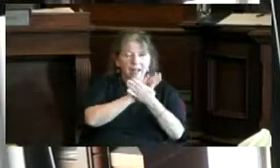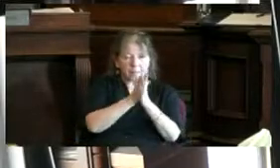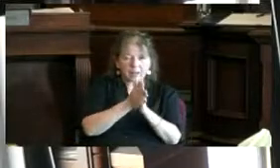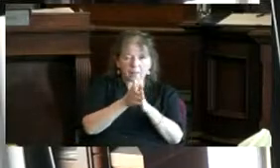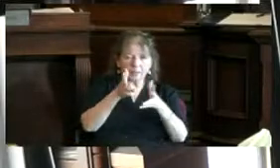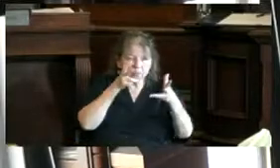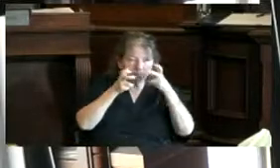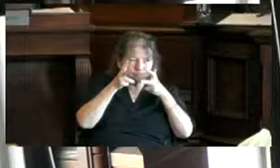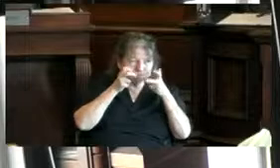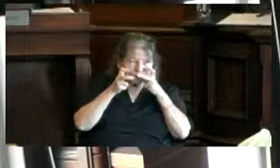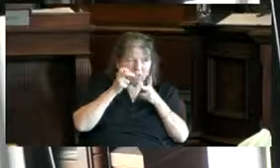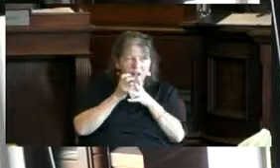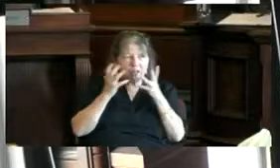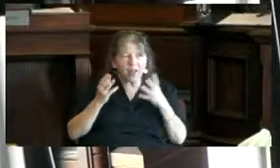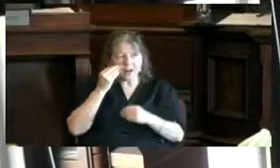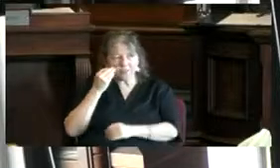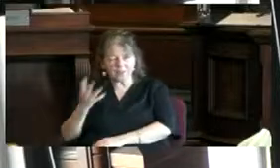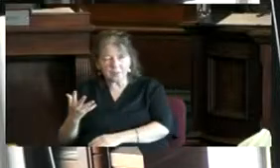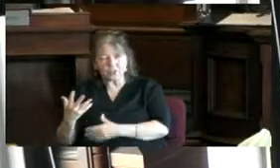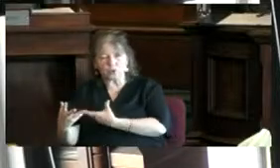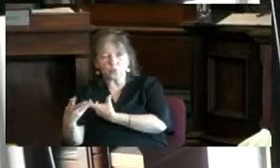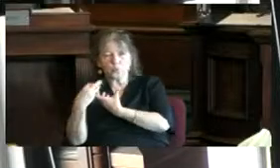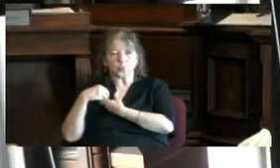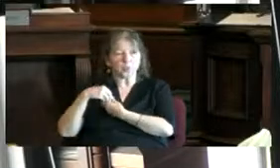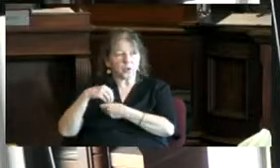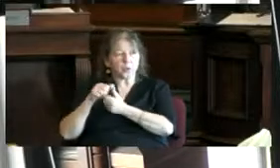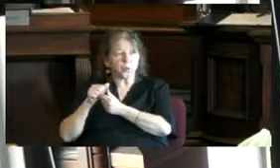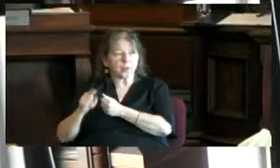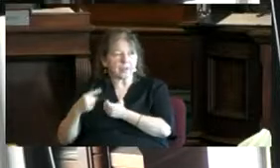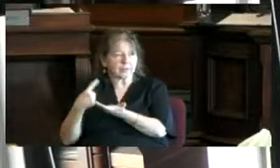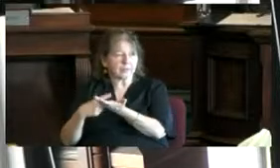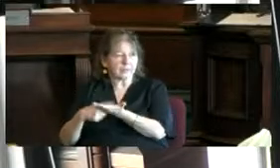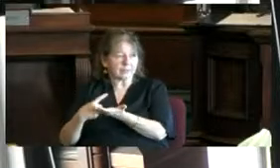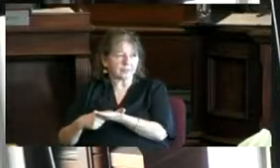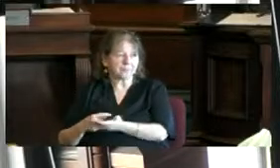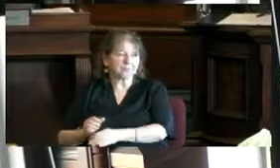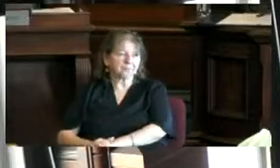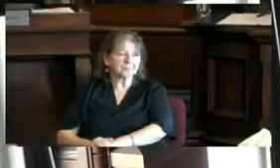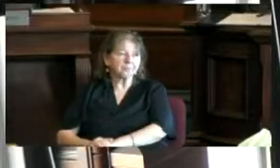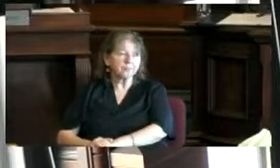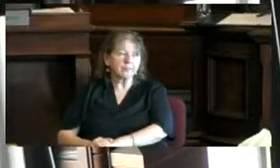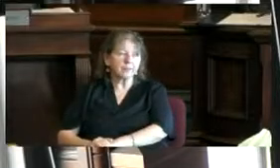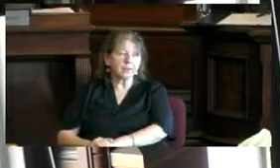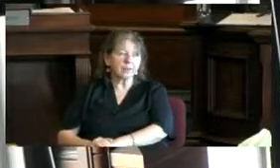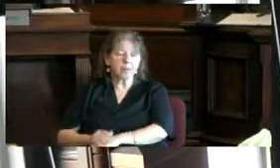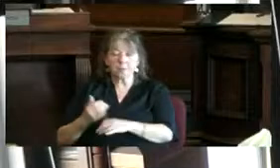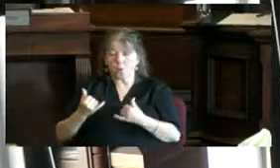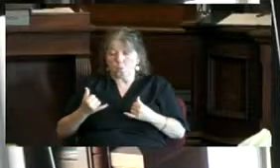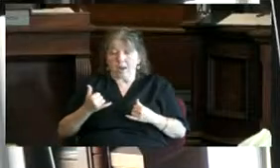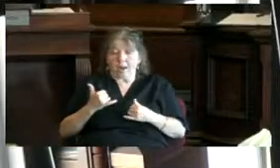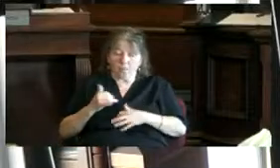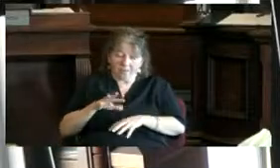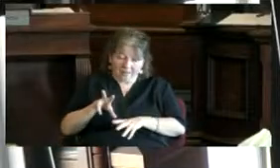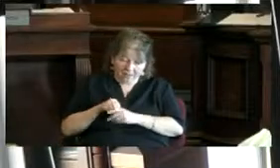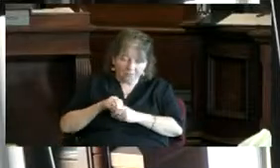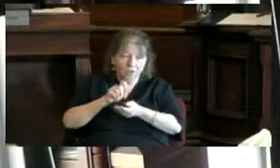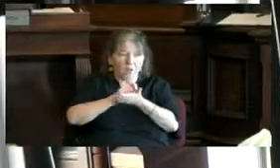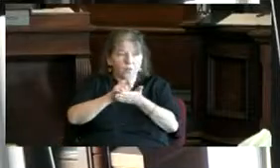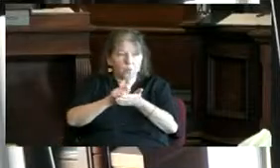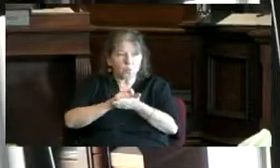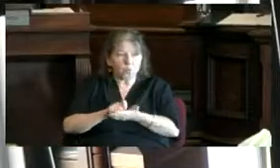of additional information that will be factored in. But I'm actively engaged in the writing of this